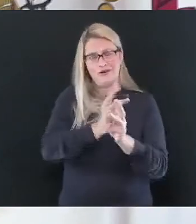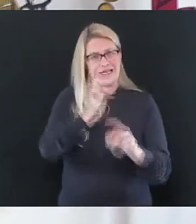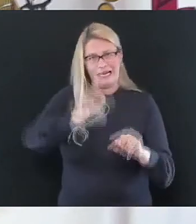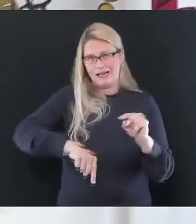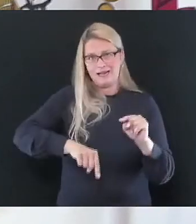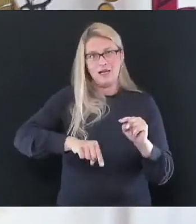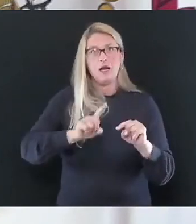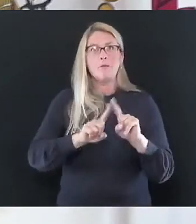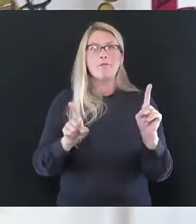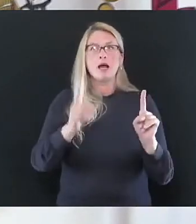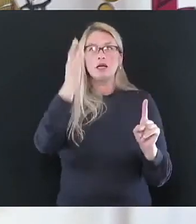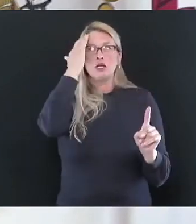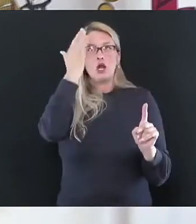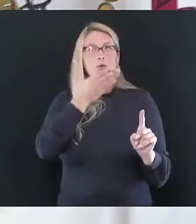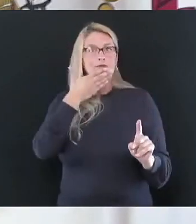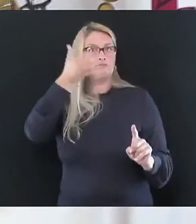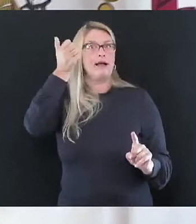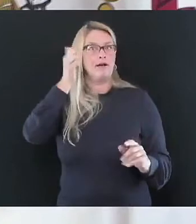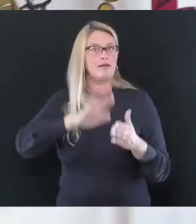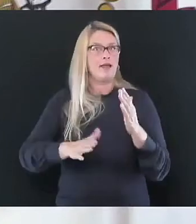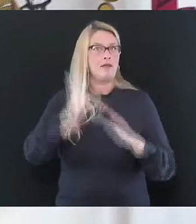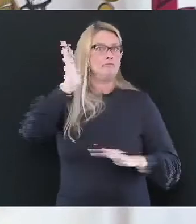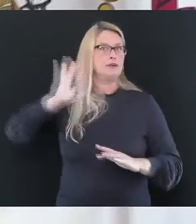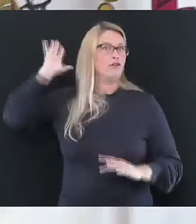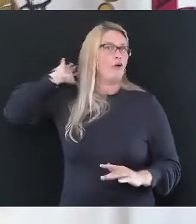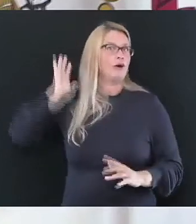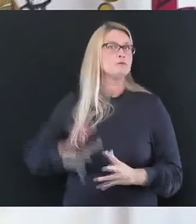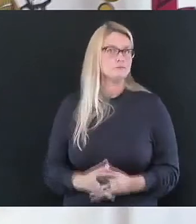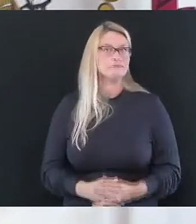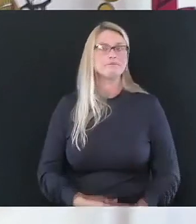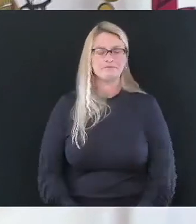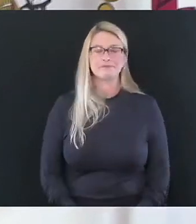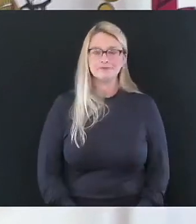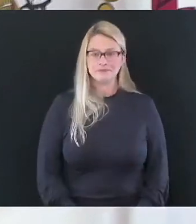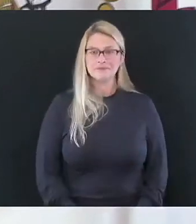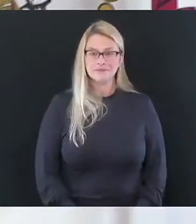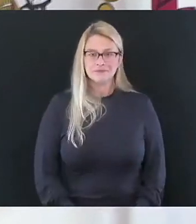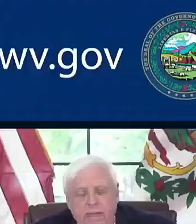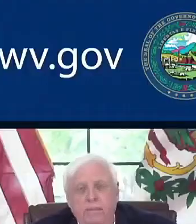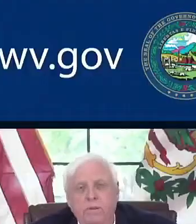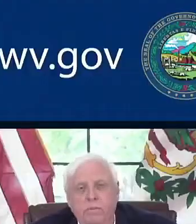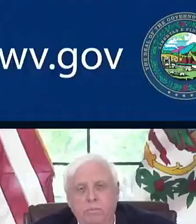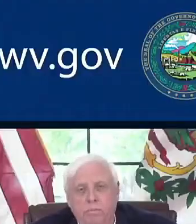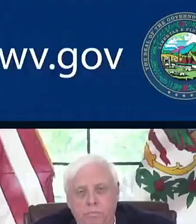it can be a whole lot better than it was before. We've got out